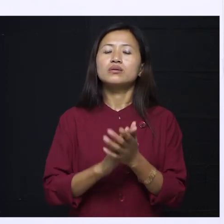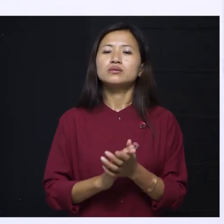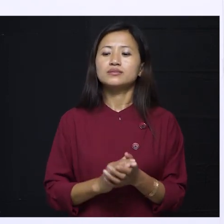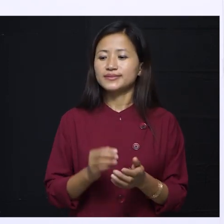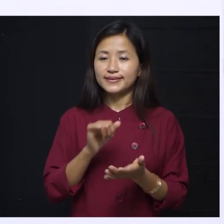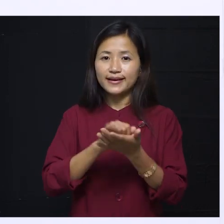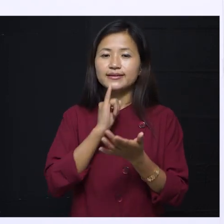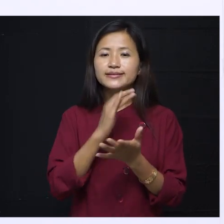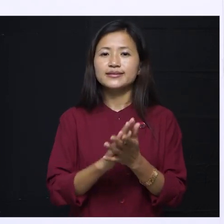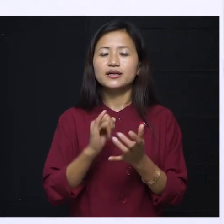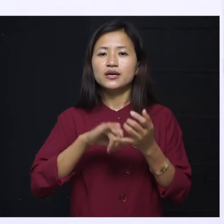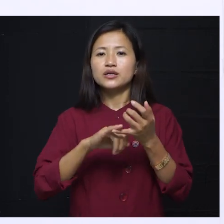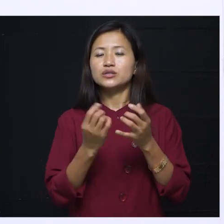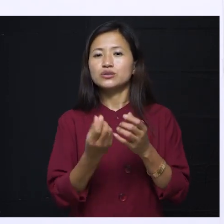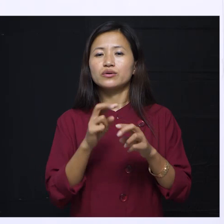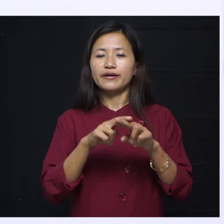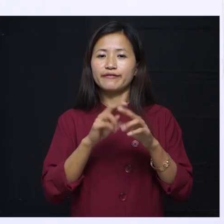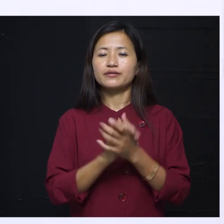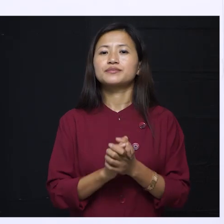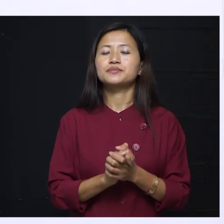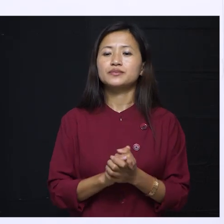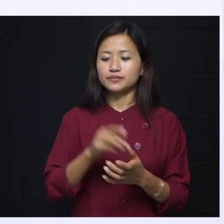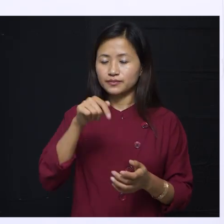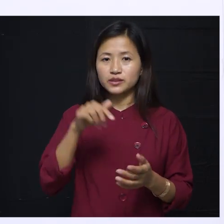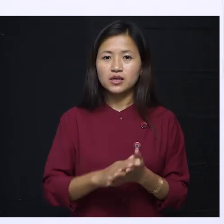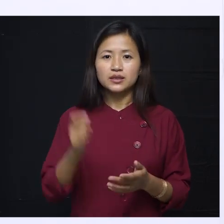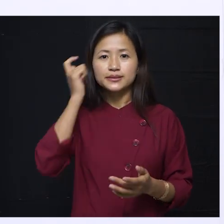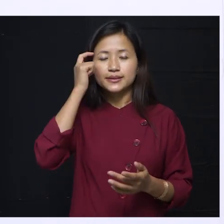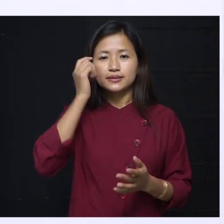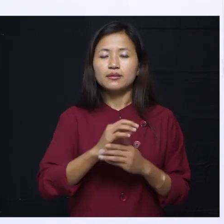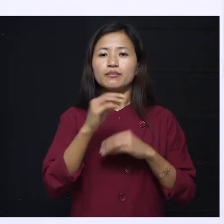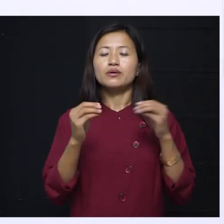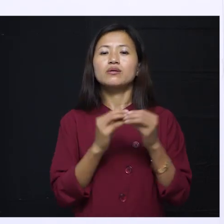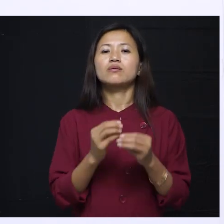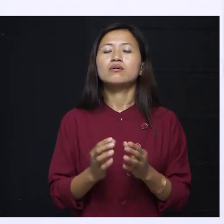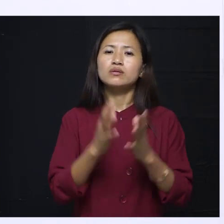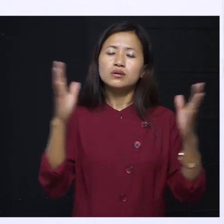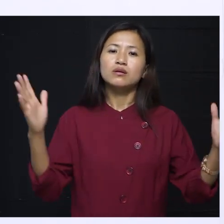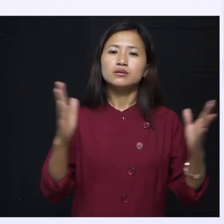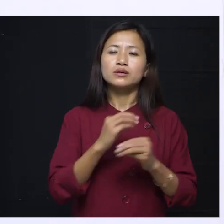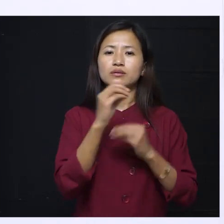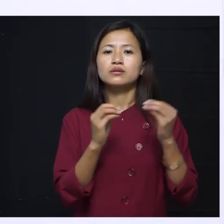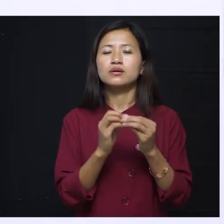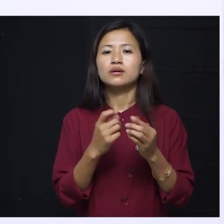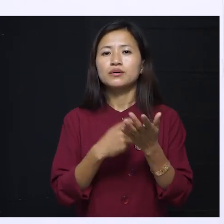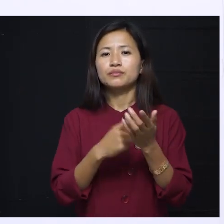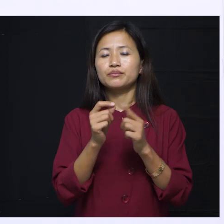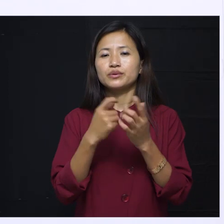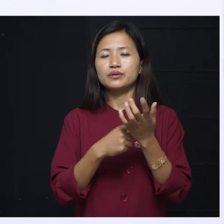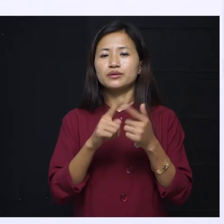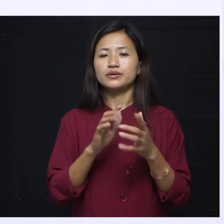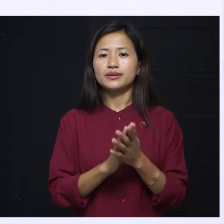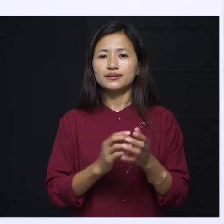suffix here. So that's what we have here. And if you think about it, I am sure you know a lot about prefix and suffix.